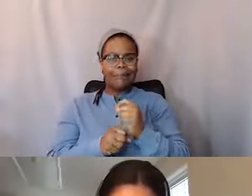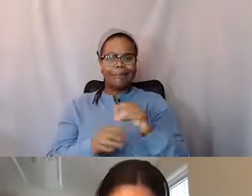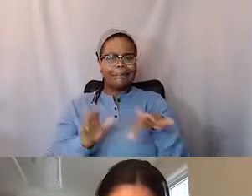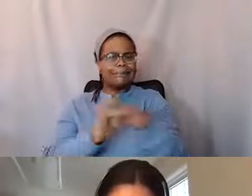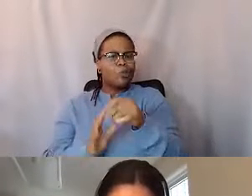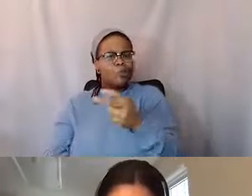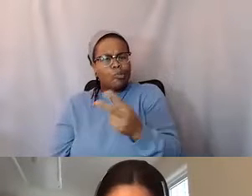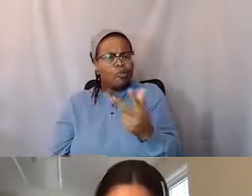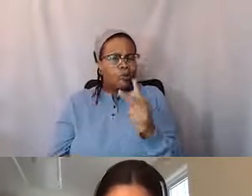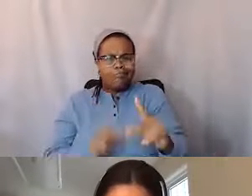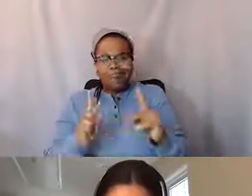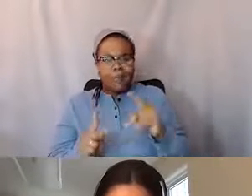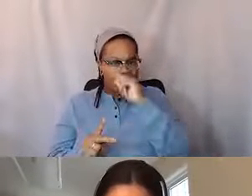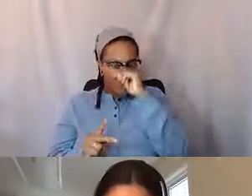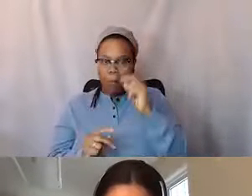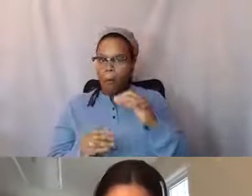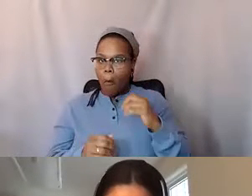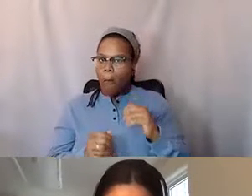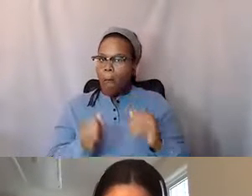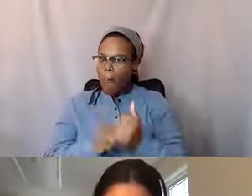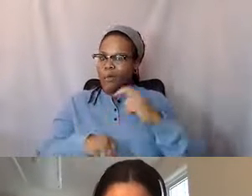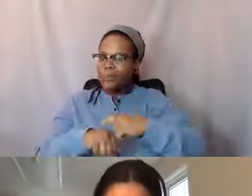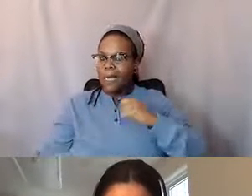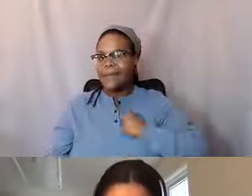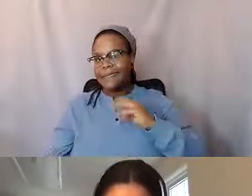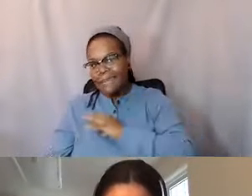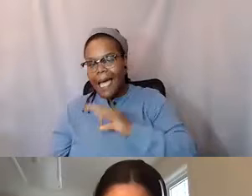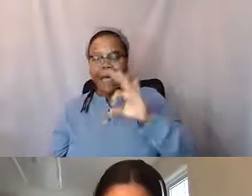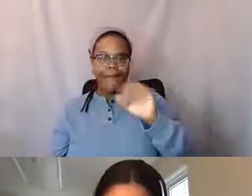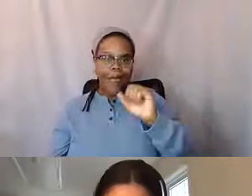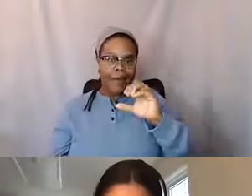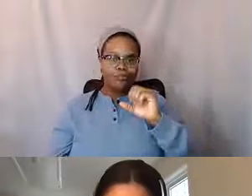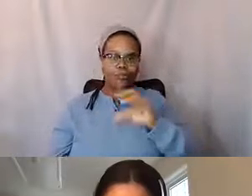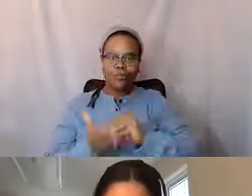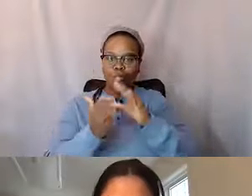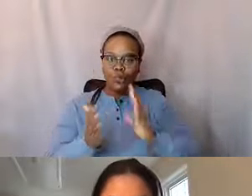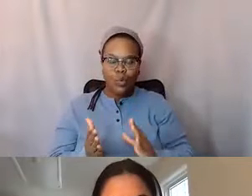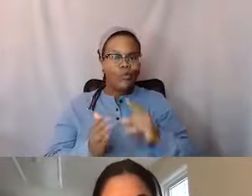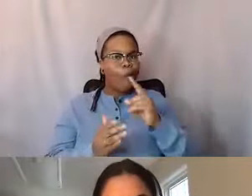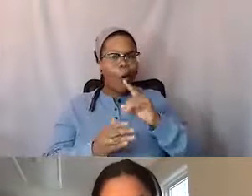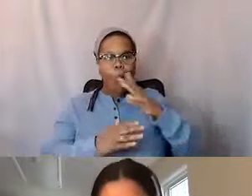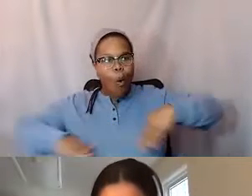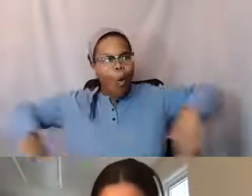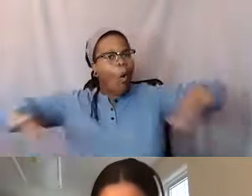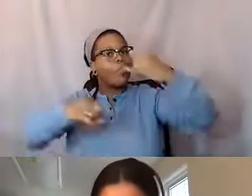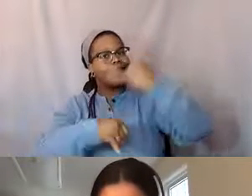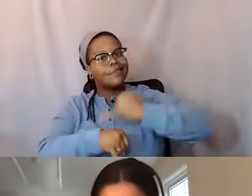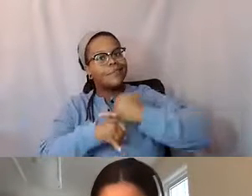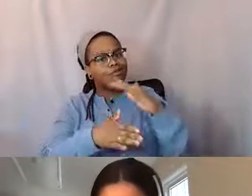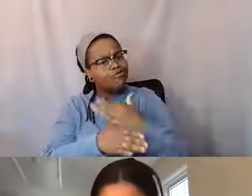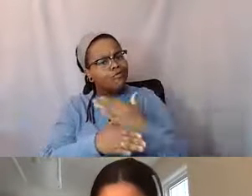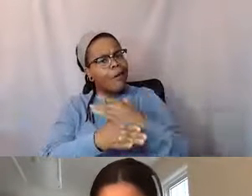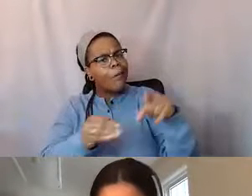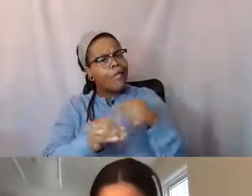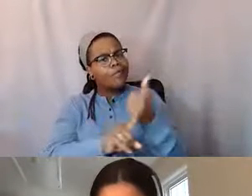2 or 3 people, often faculty, staff, or students, from all of our campuses to share a little bit about themselves.